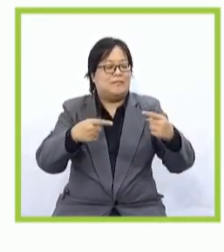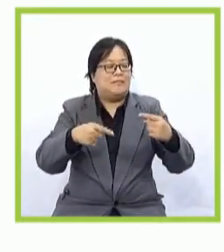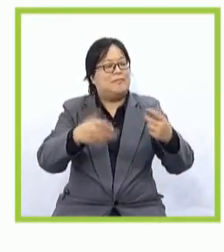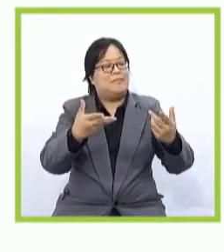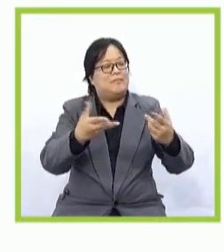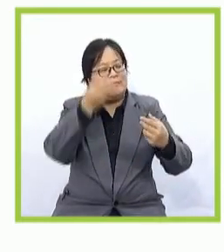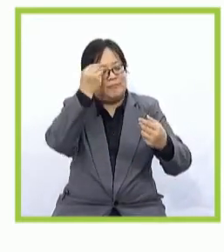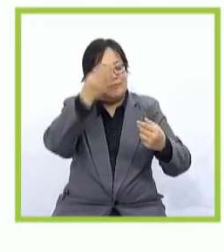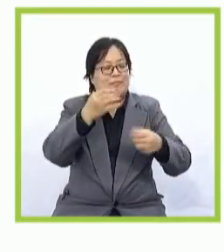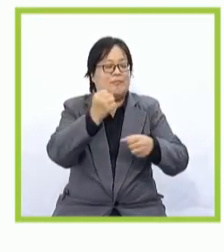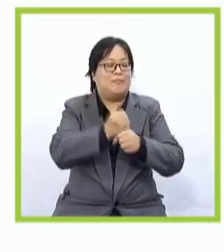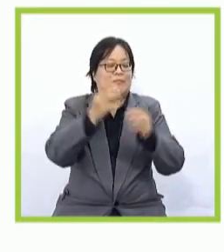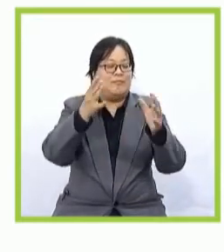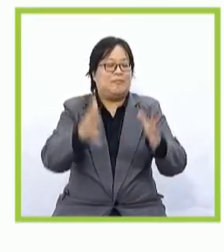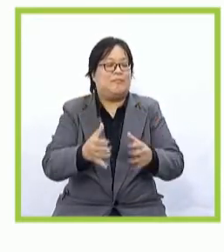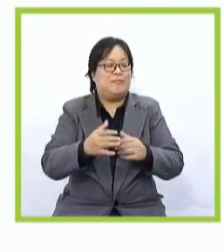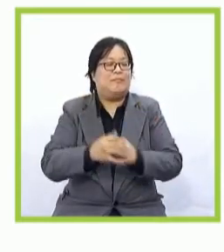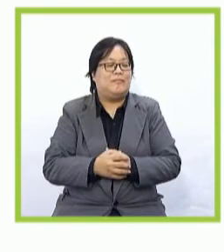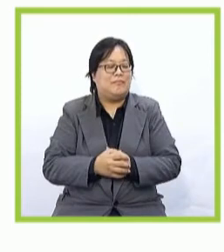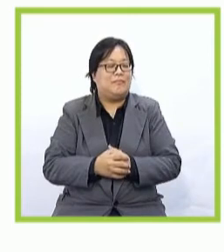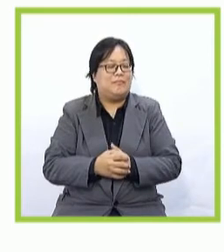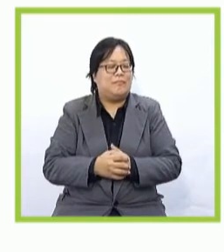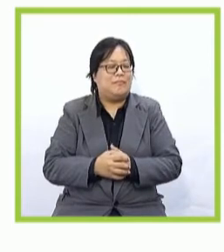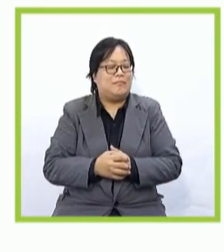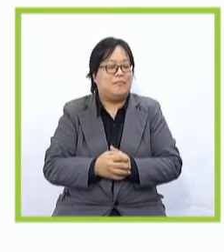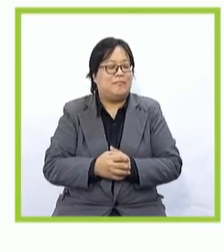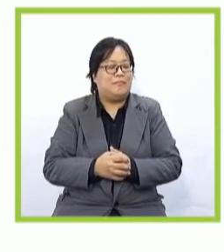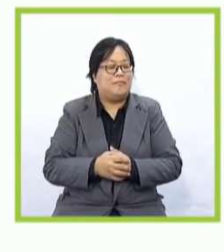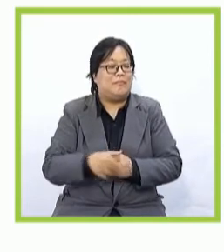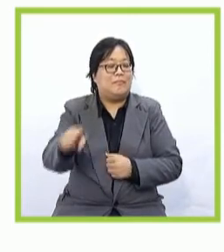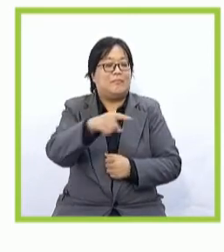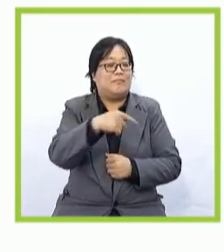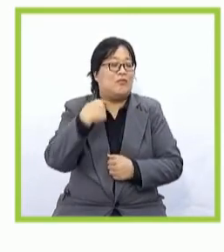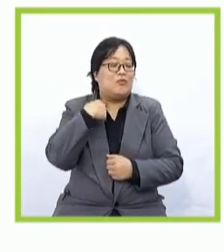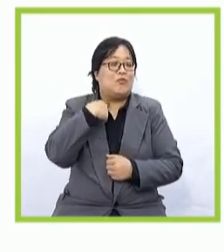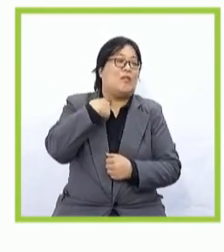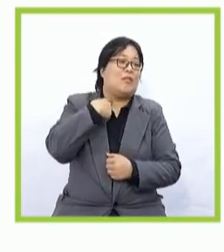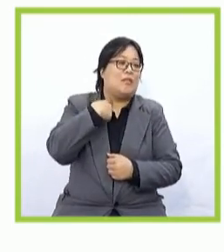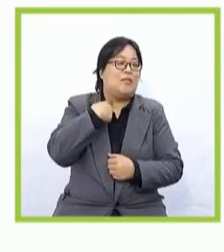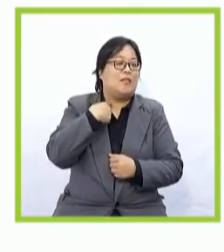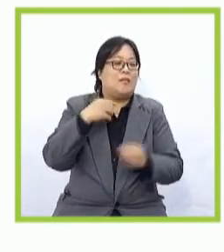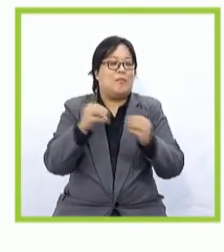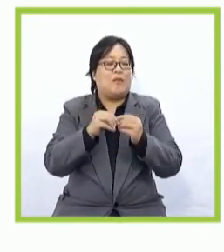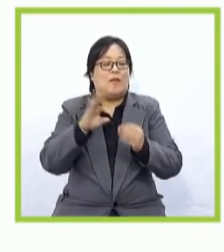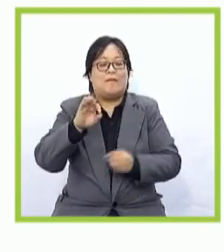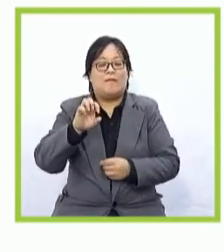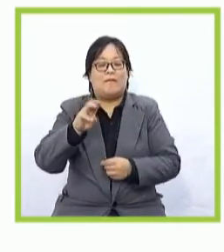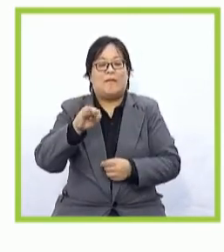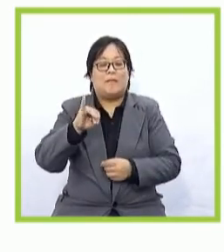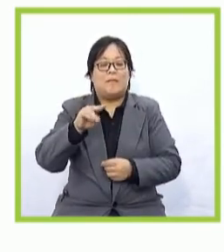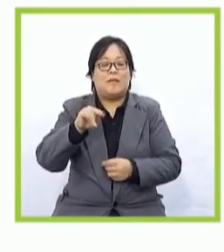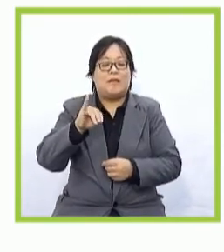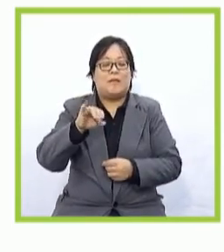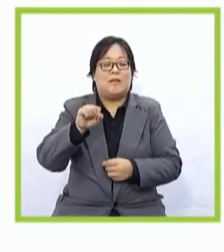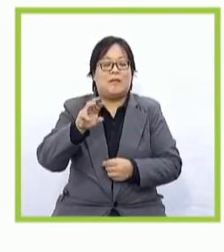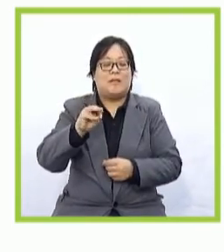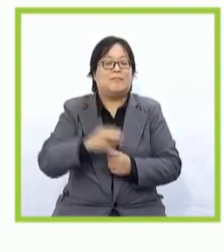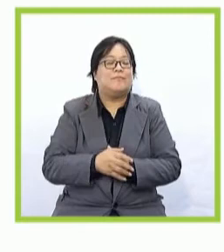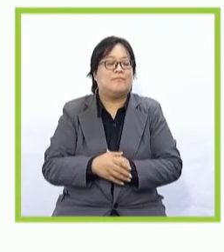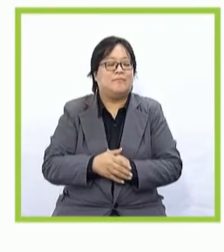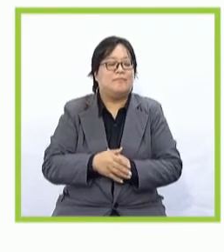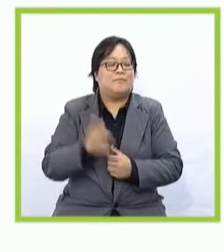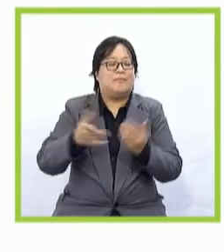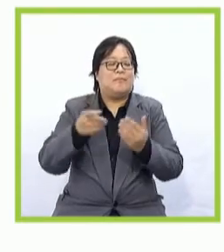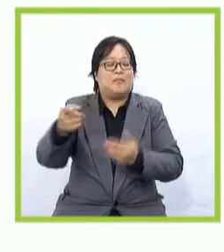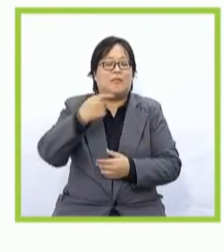class men that the threat to them is feminism. They will say